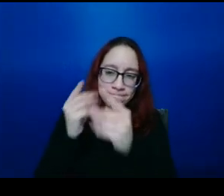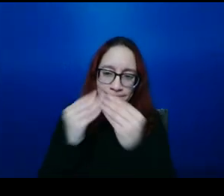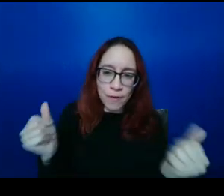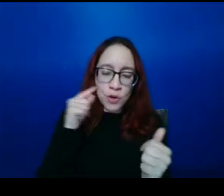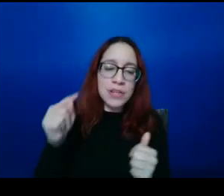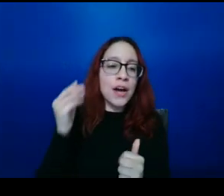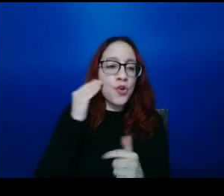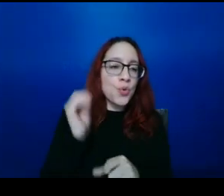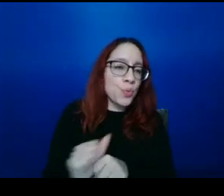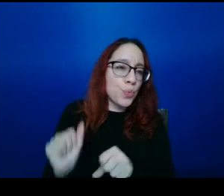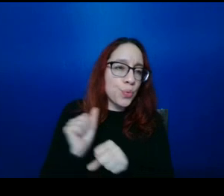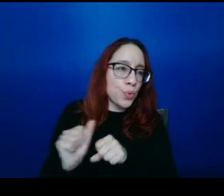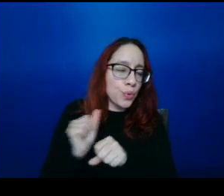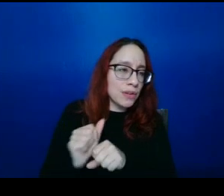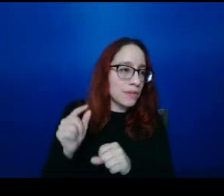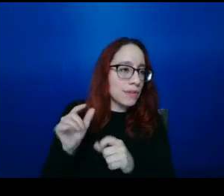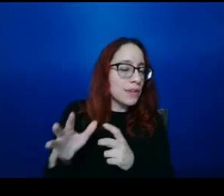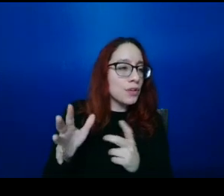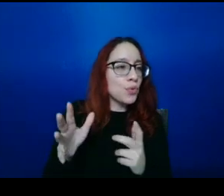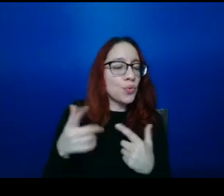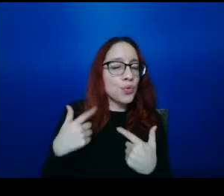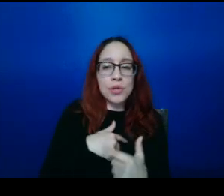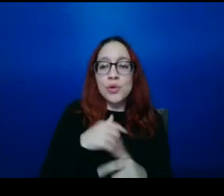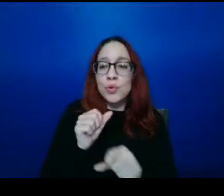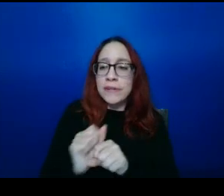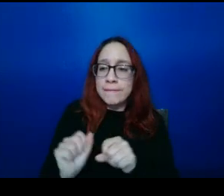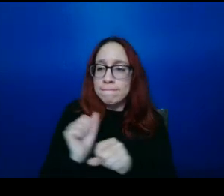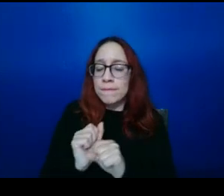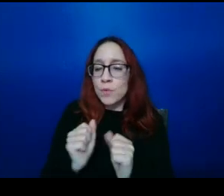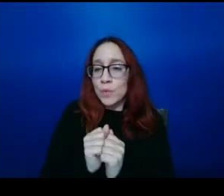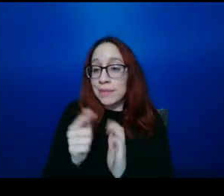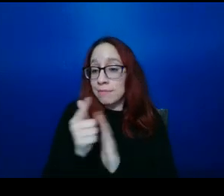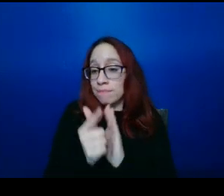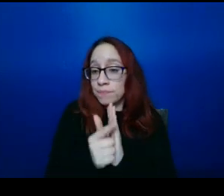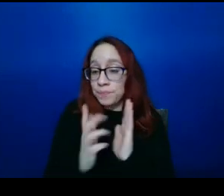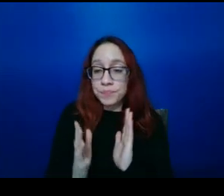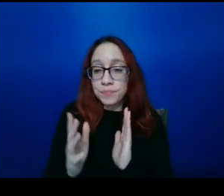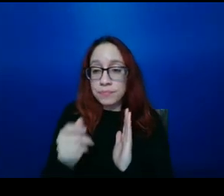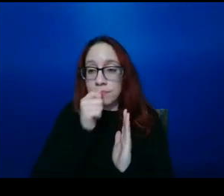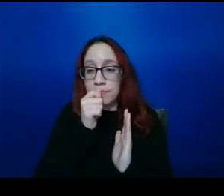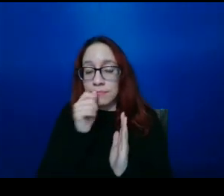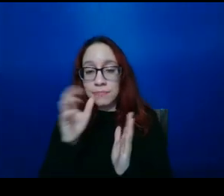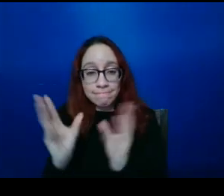I know you've been working really hard on this, and we've been working hard as well with the attorneys, with private